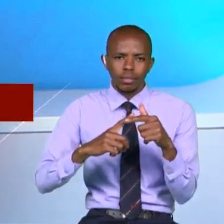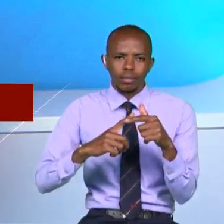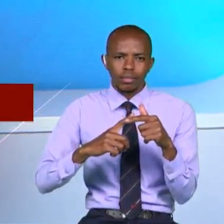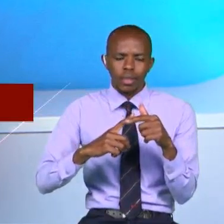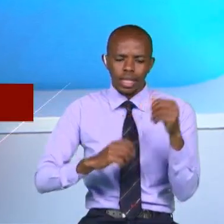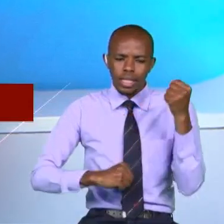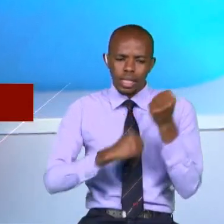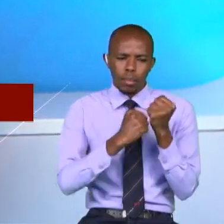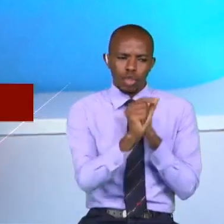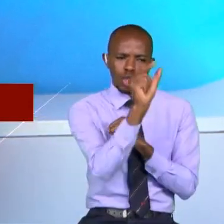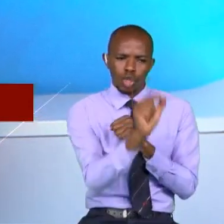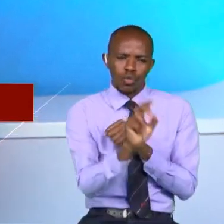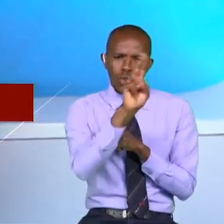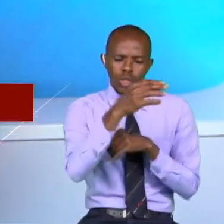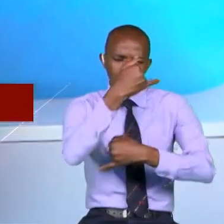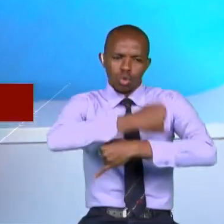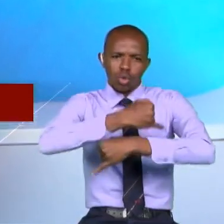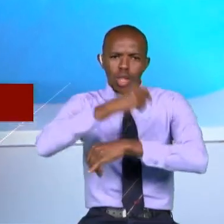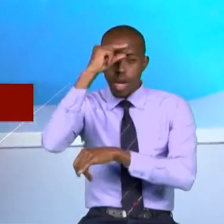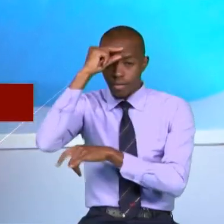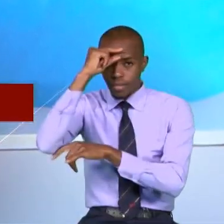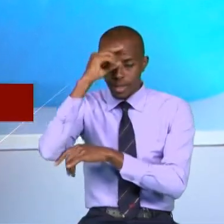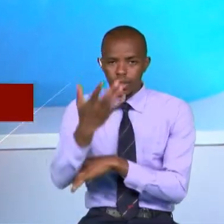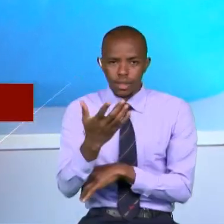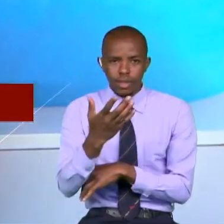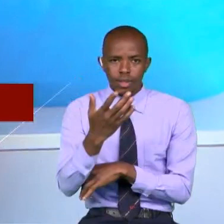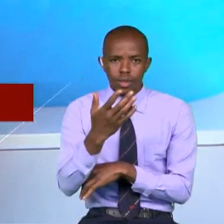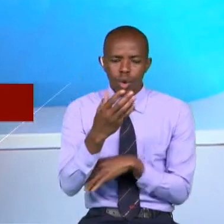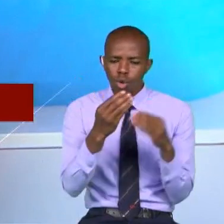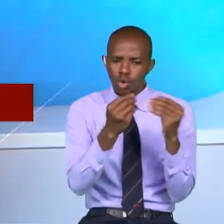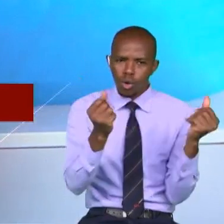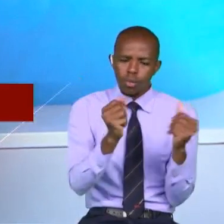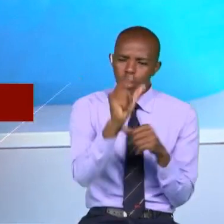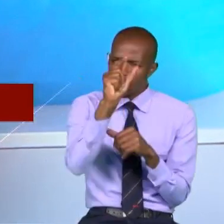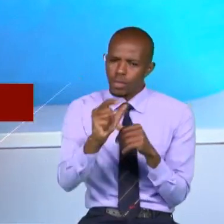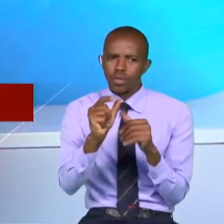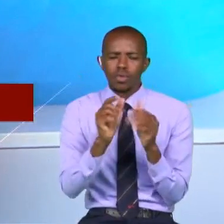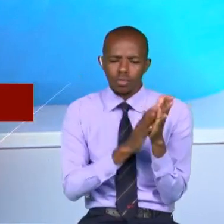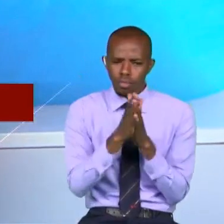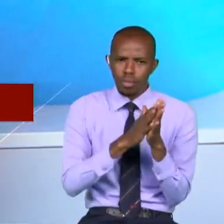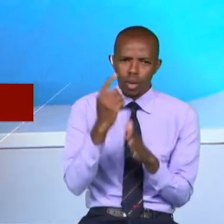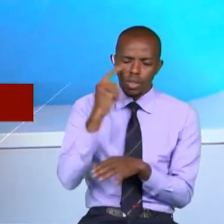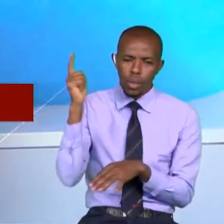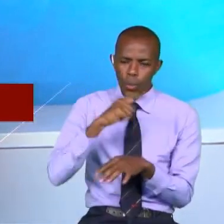enable individuals to use institutions of government to settle personal scores. We saw it